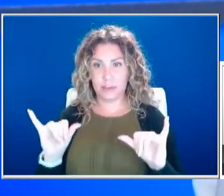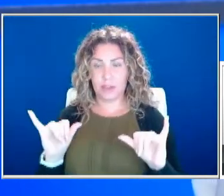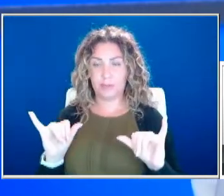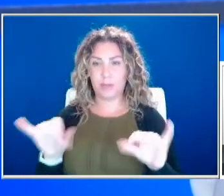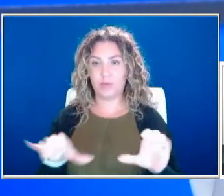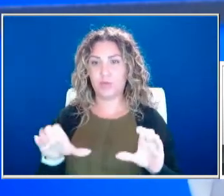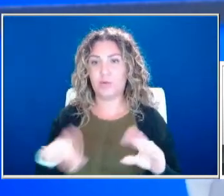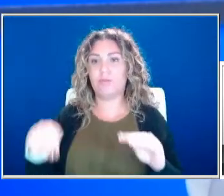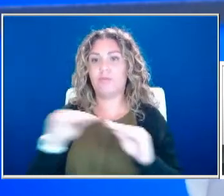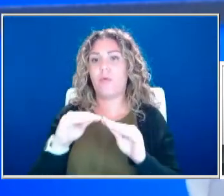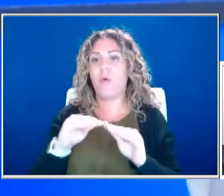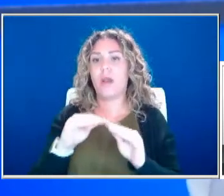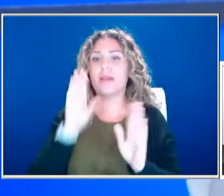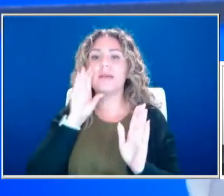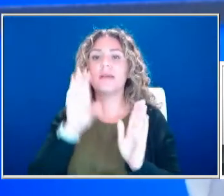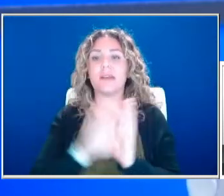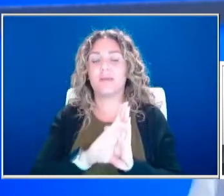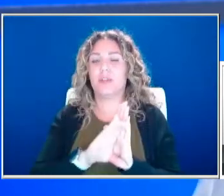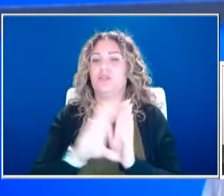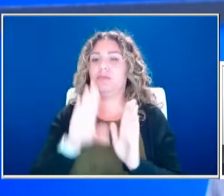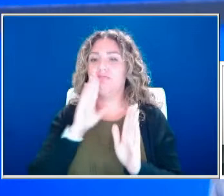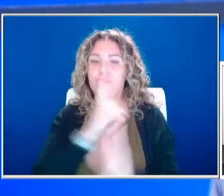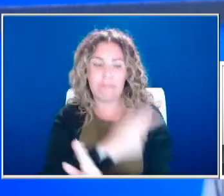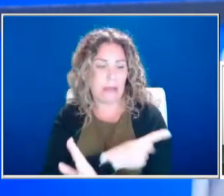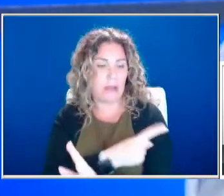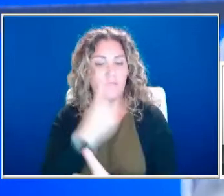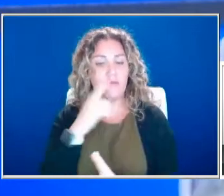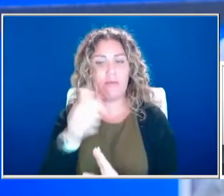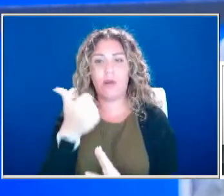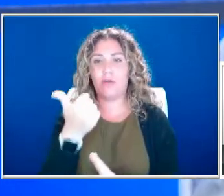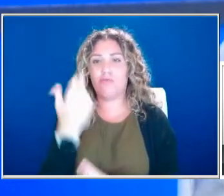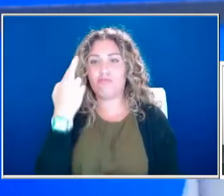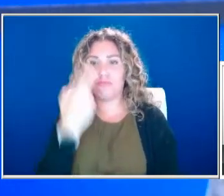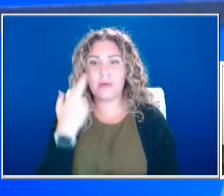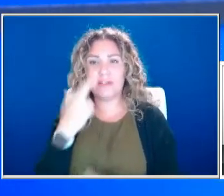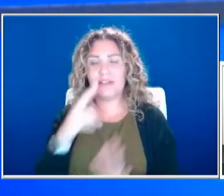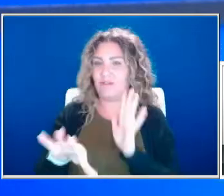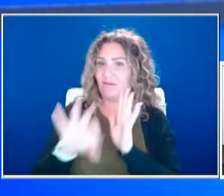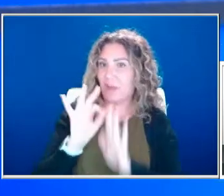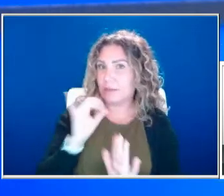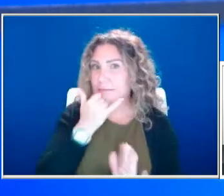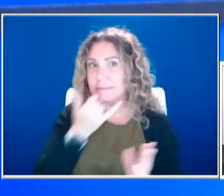patients for other reasons, and we find these what we call incidentally.